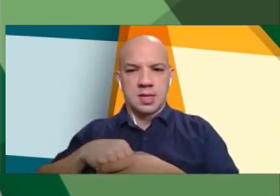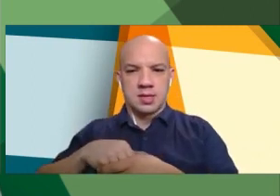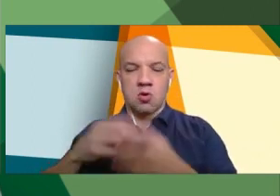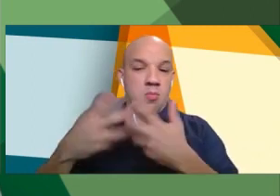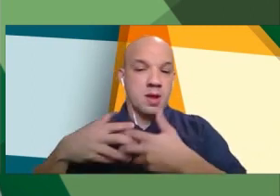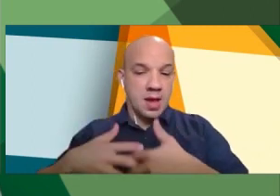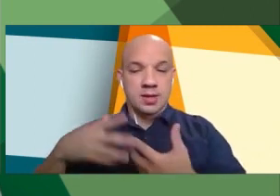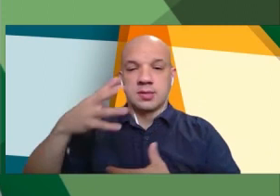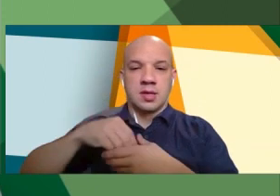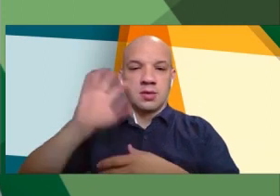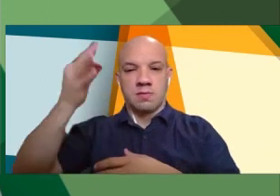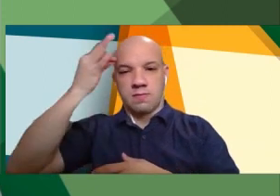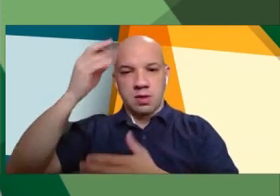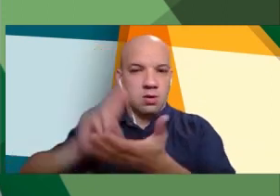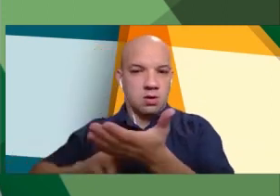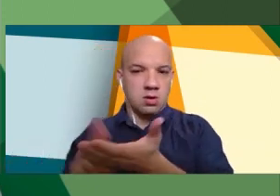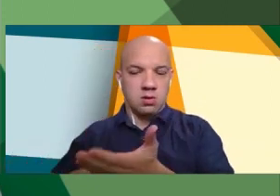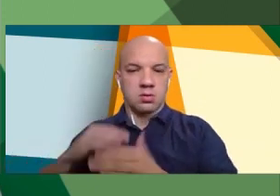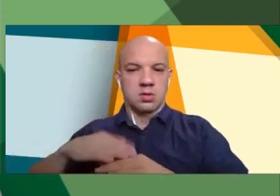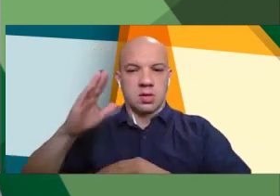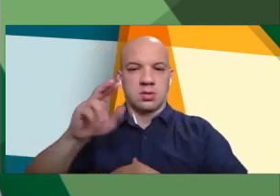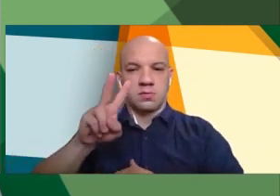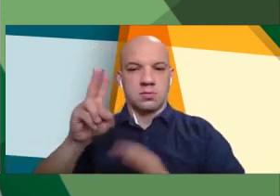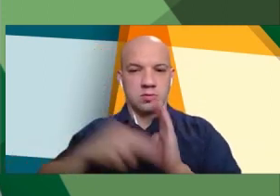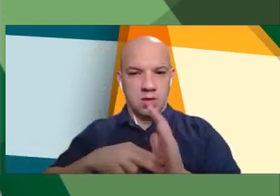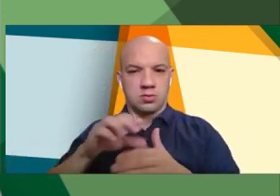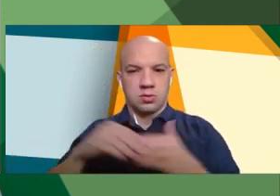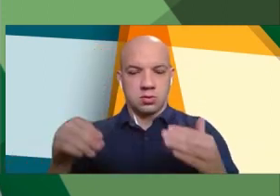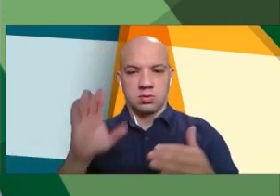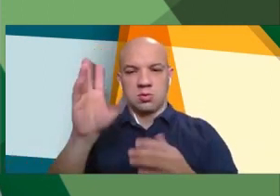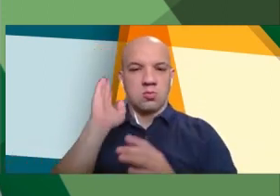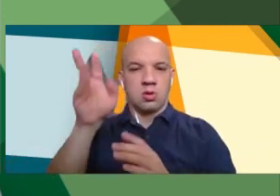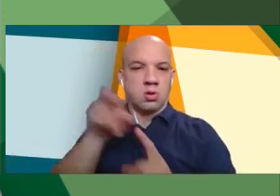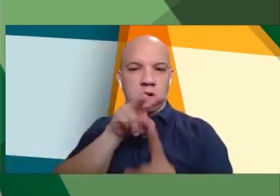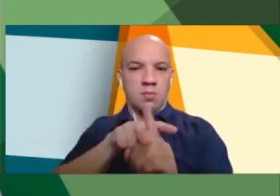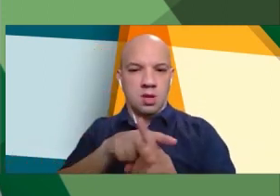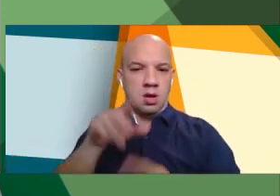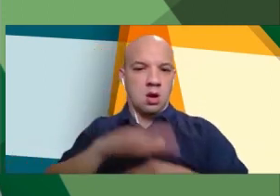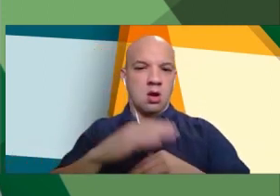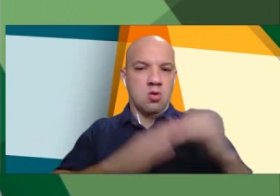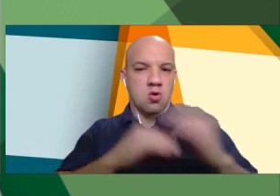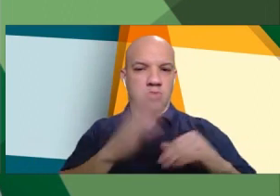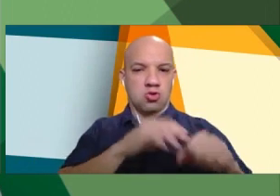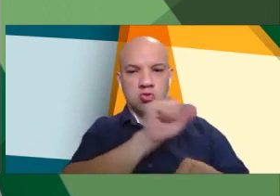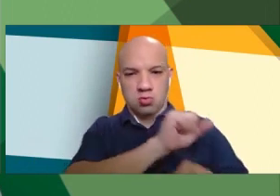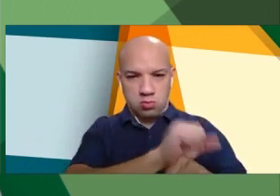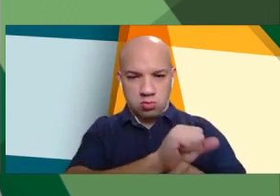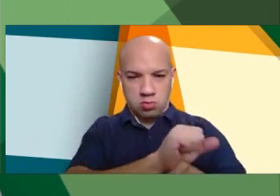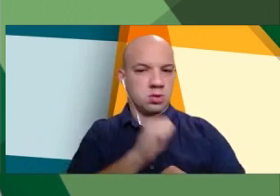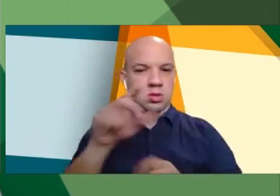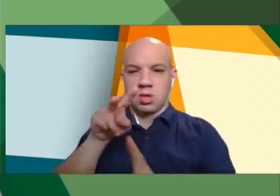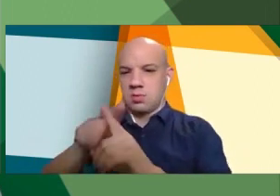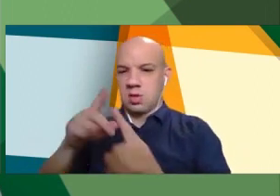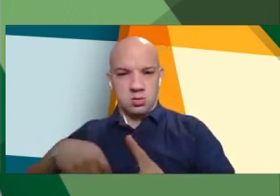of $2,000. So it will apply on construction work. It doesn't apply to us